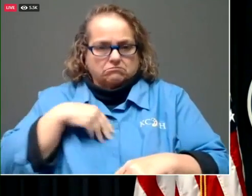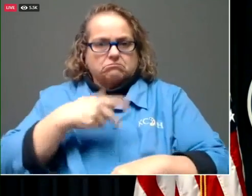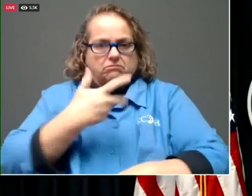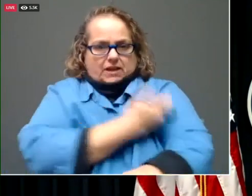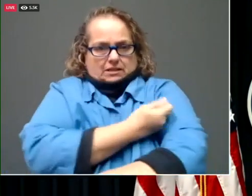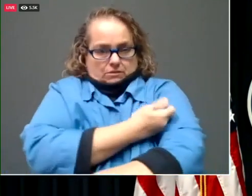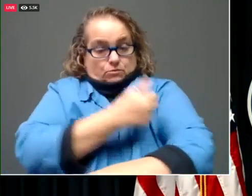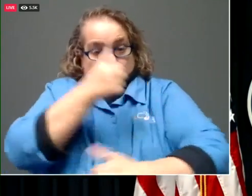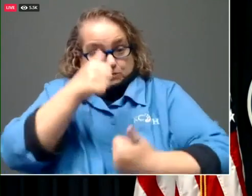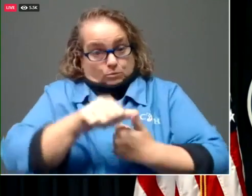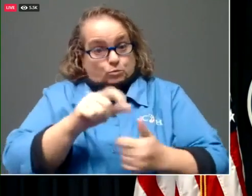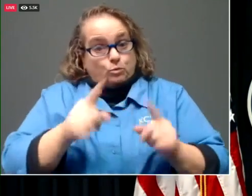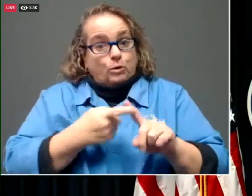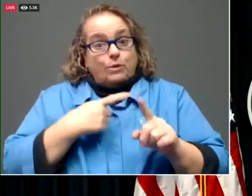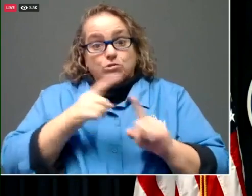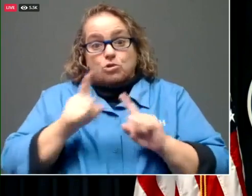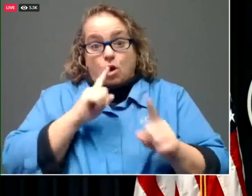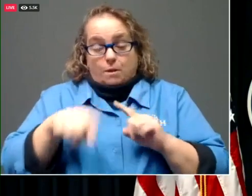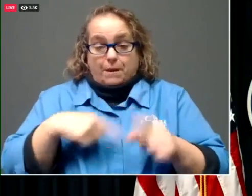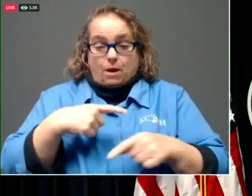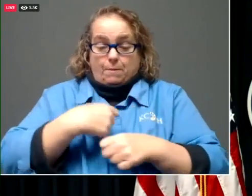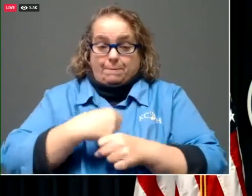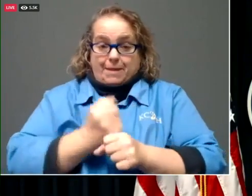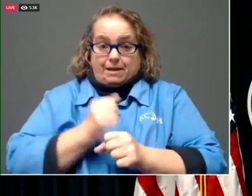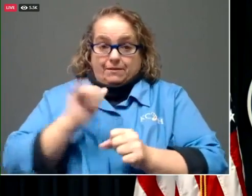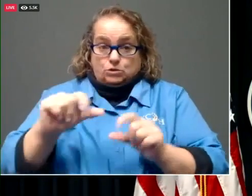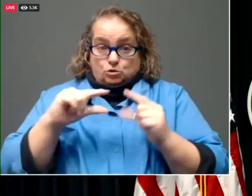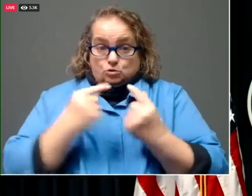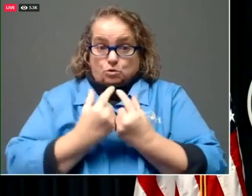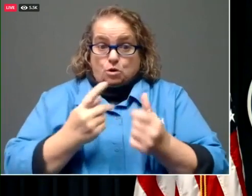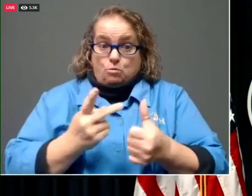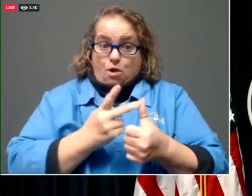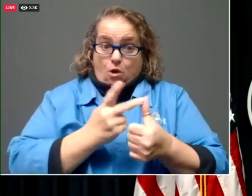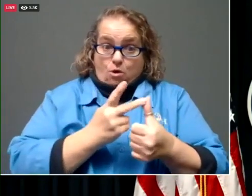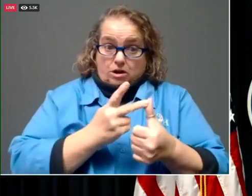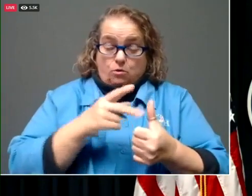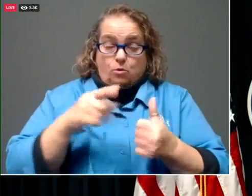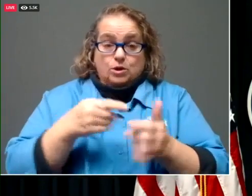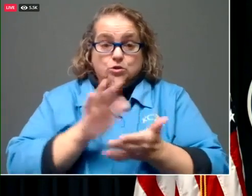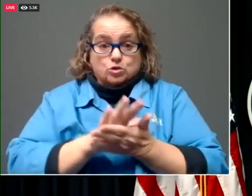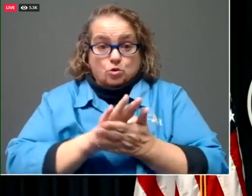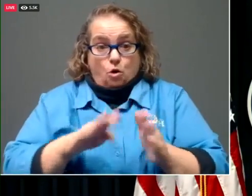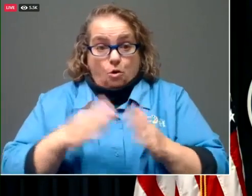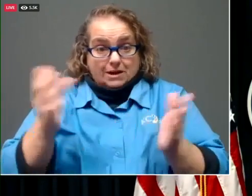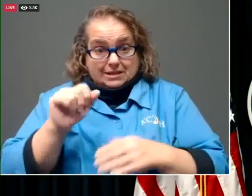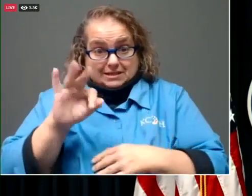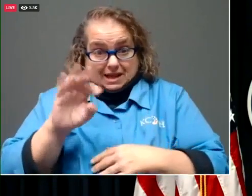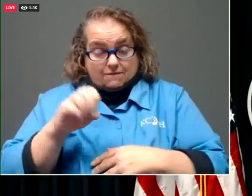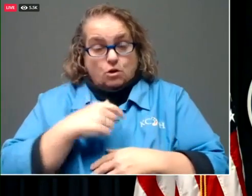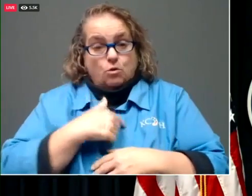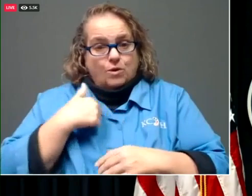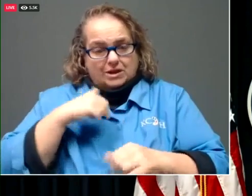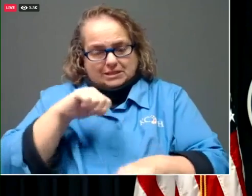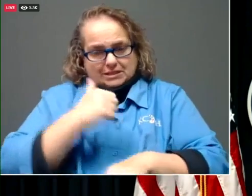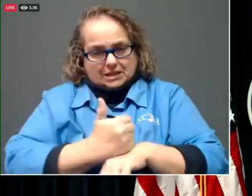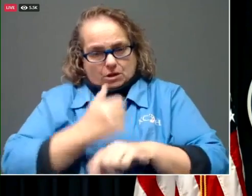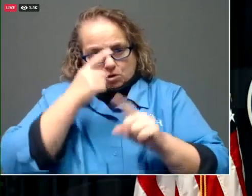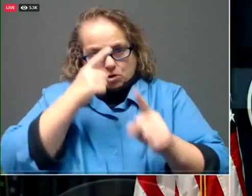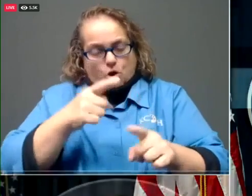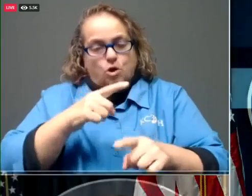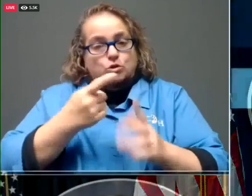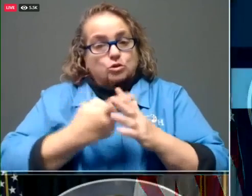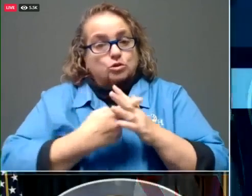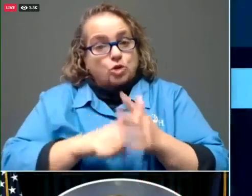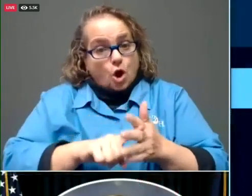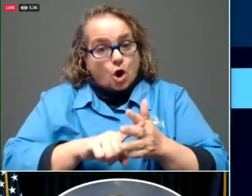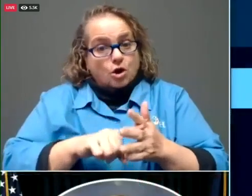this group a priority so our schools can be open safely, we set a goal of starting those vaccinations the week of February